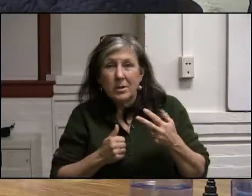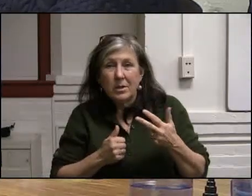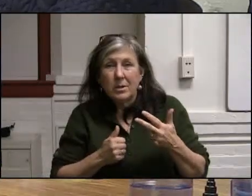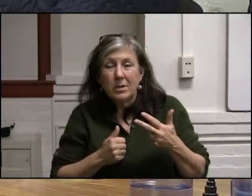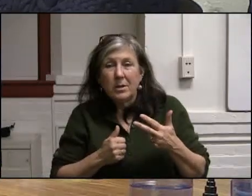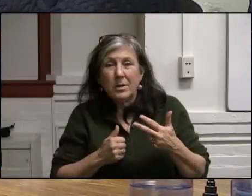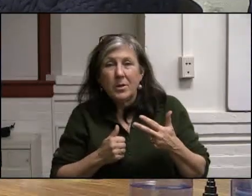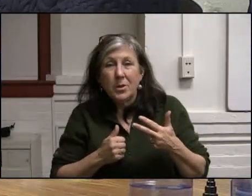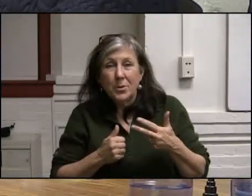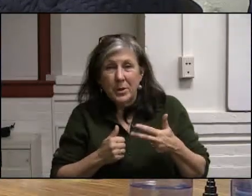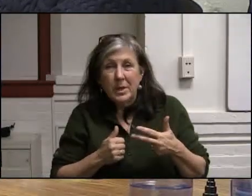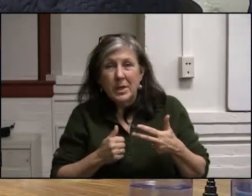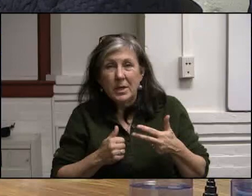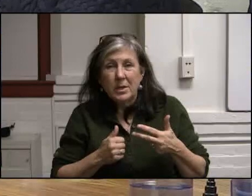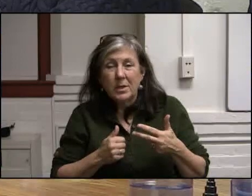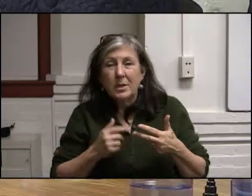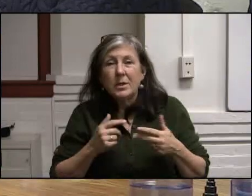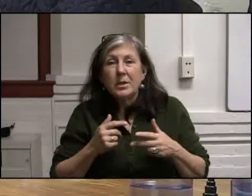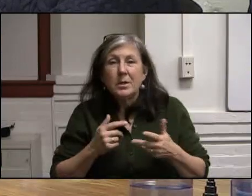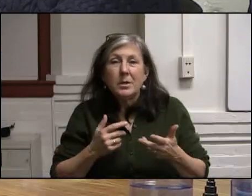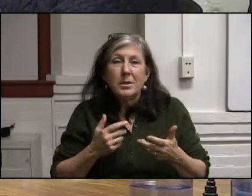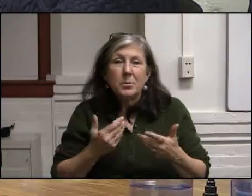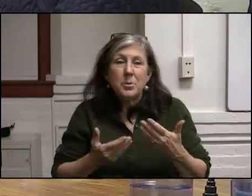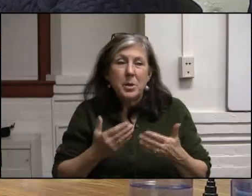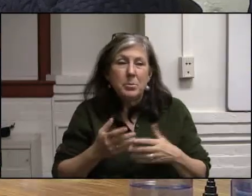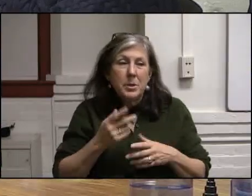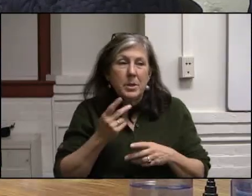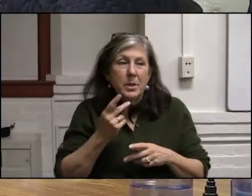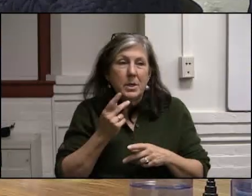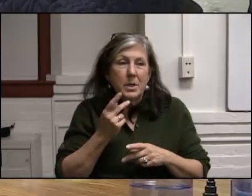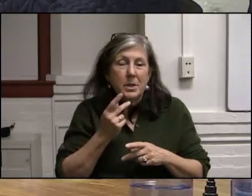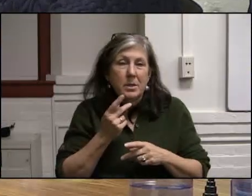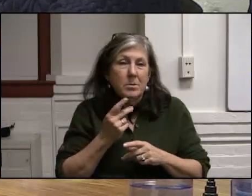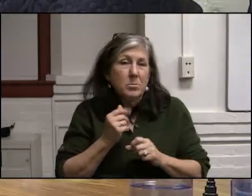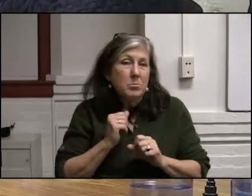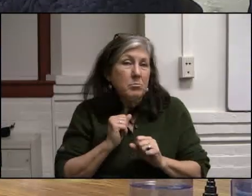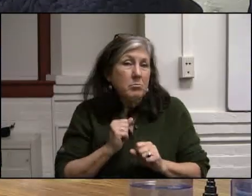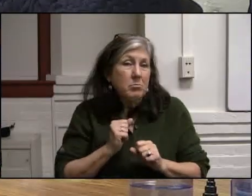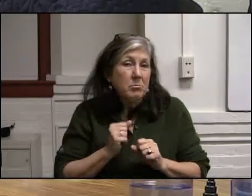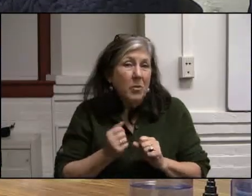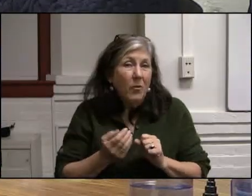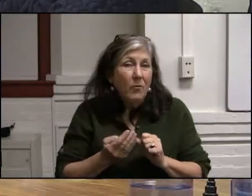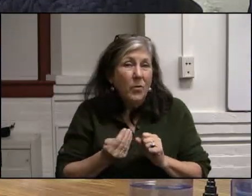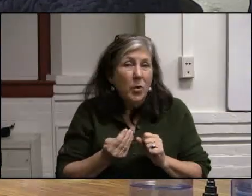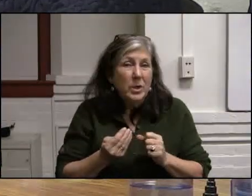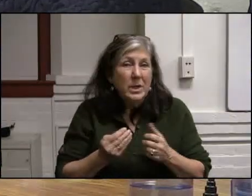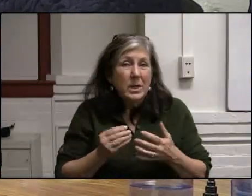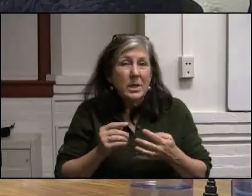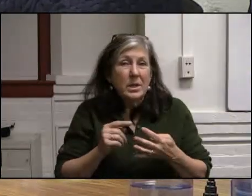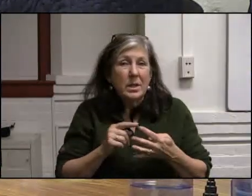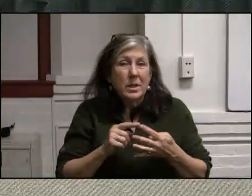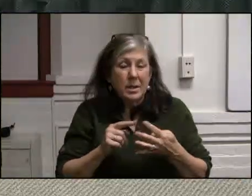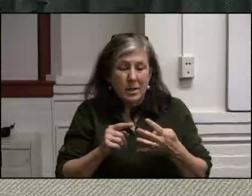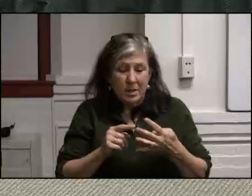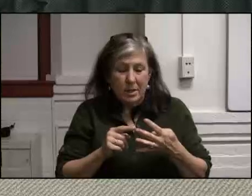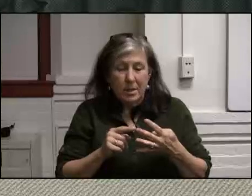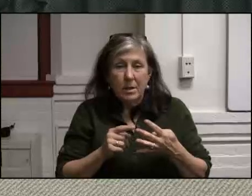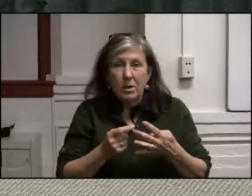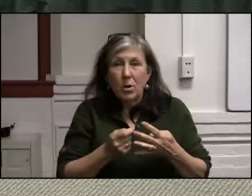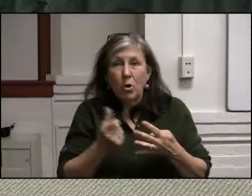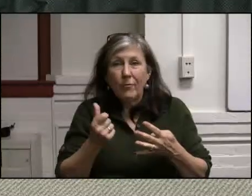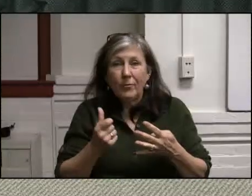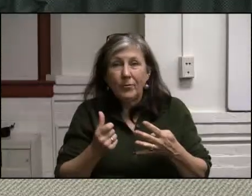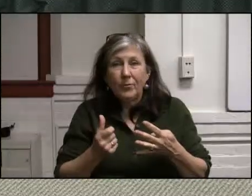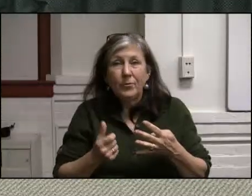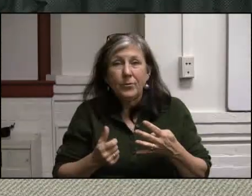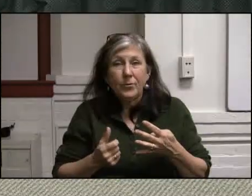2 regulars, perhaps that 14th could be Depends on us. eliminated. So, Yeah, it does depend